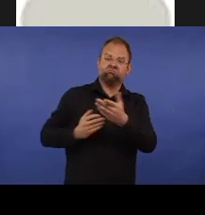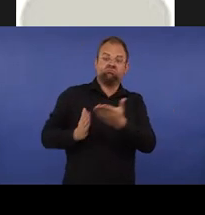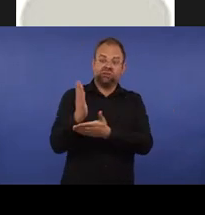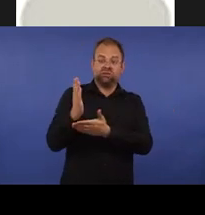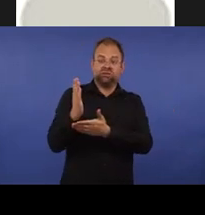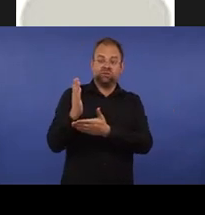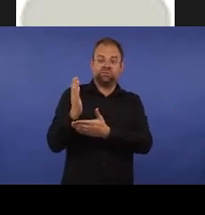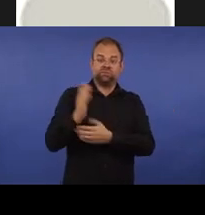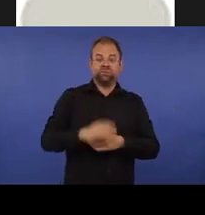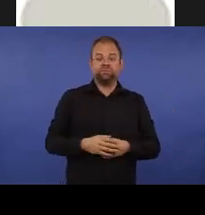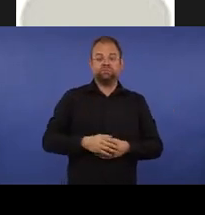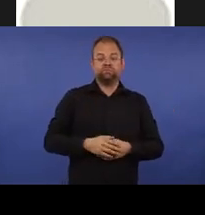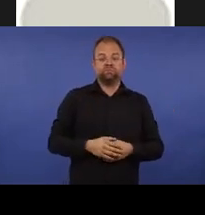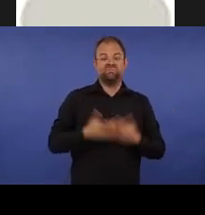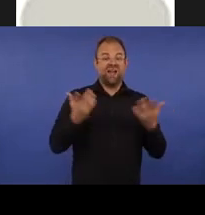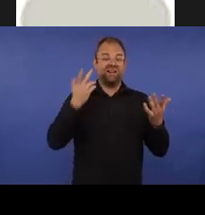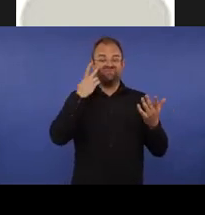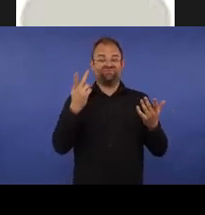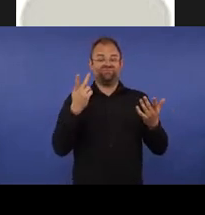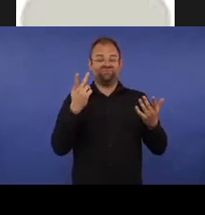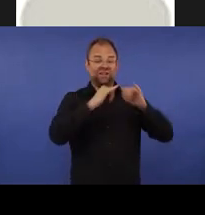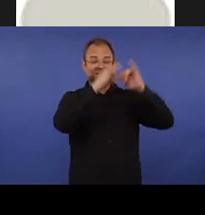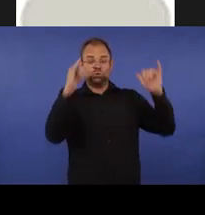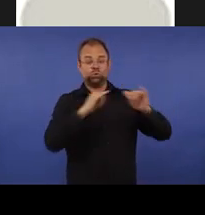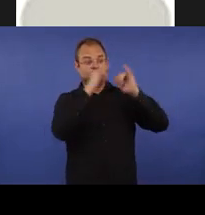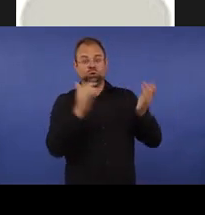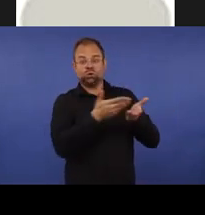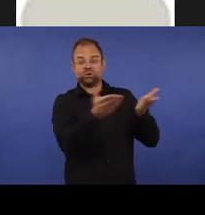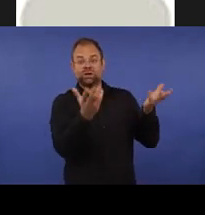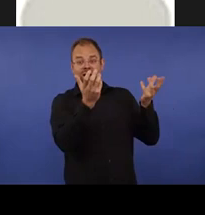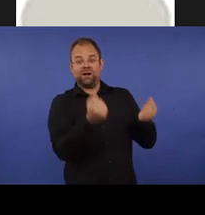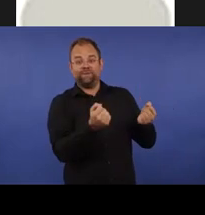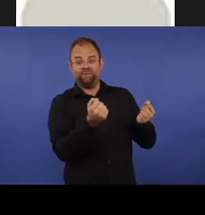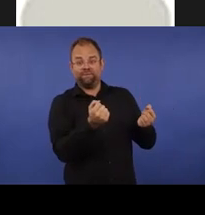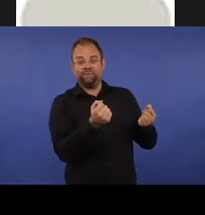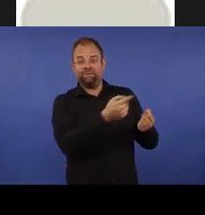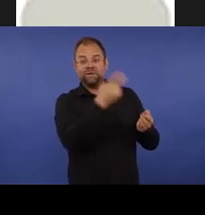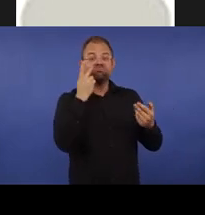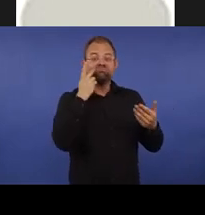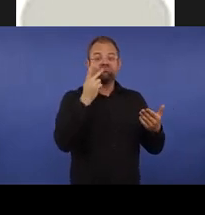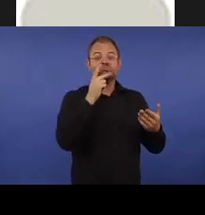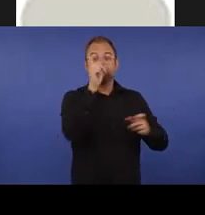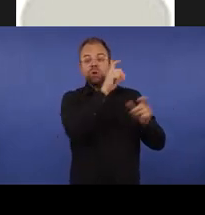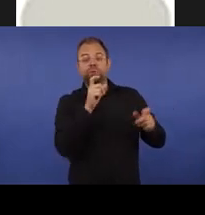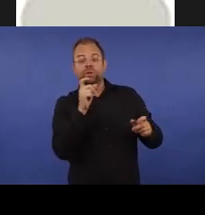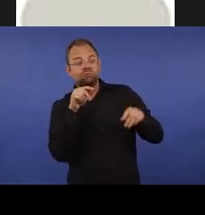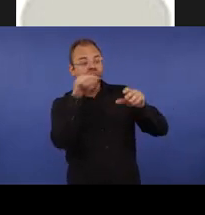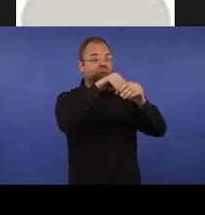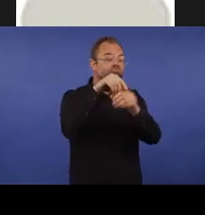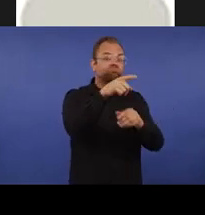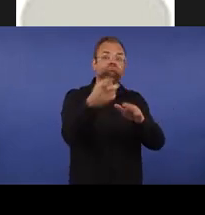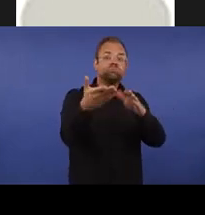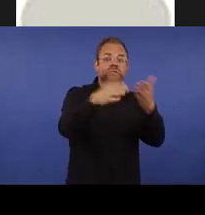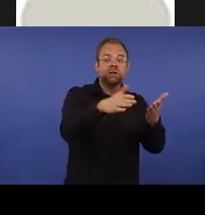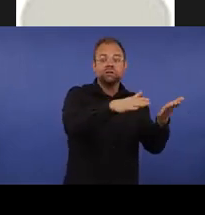the elderly. And it means it's showing that we need to close the institutions now, not wait any